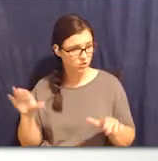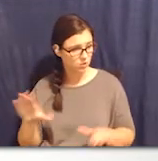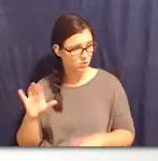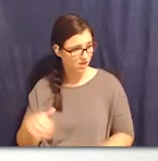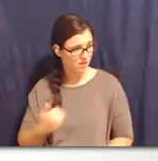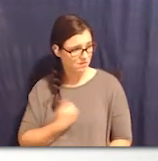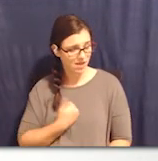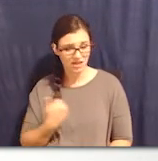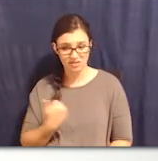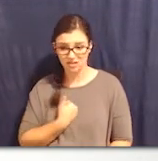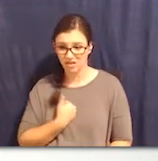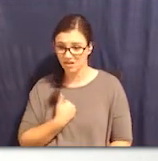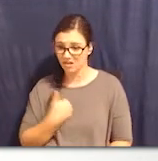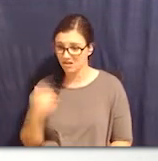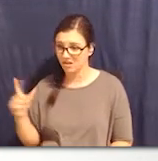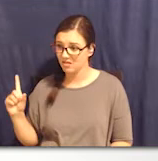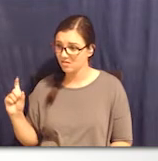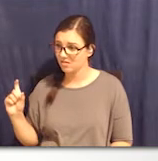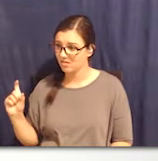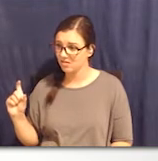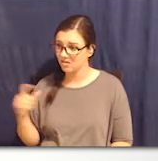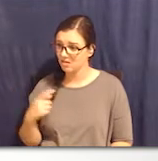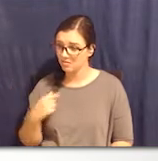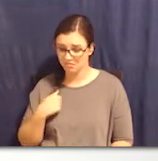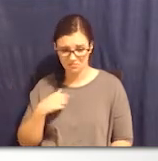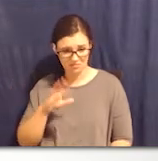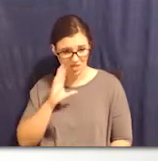Tom wondered, can I do it